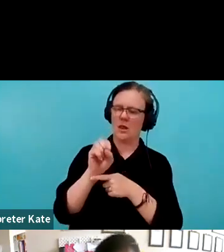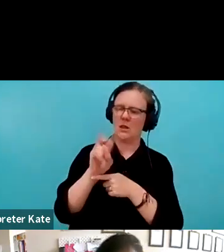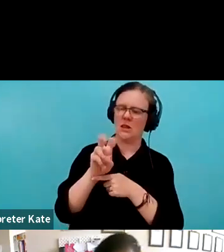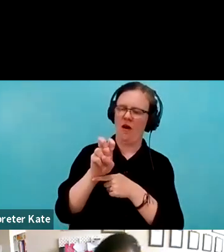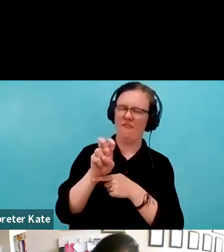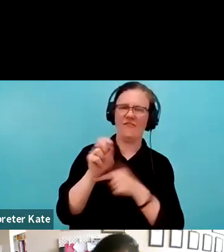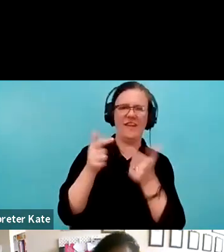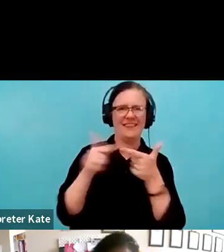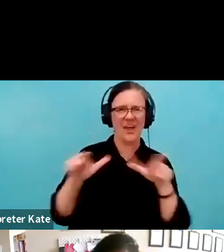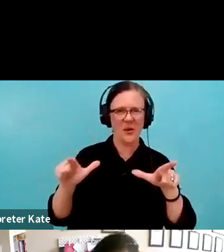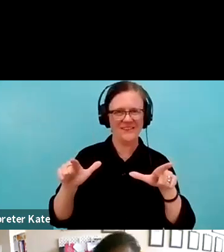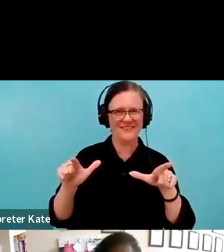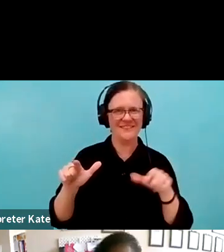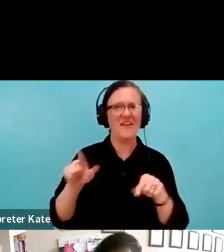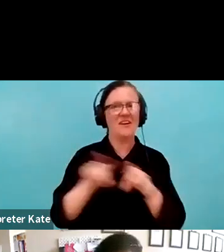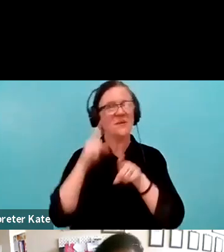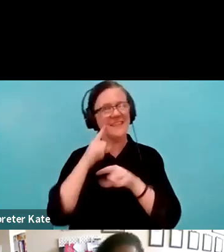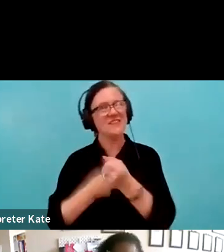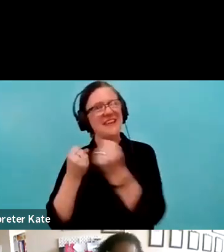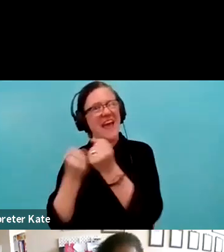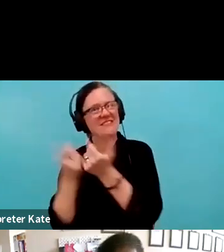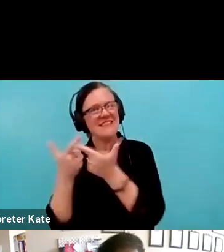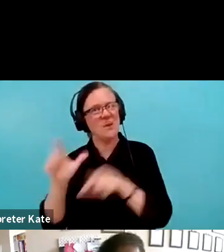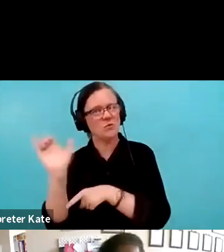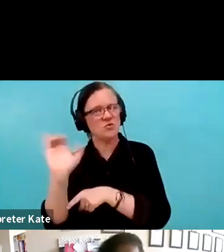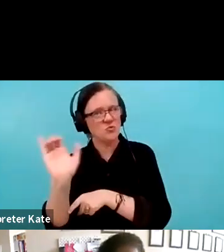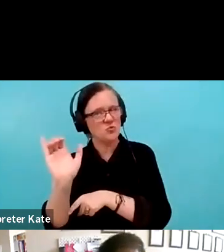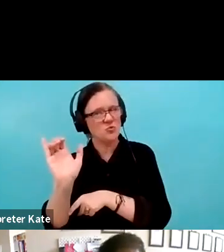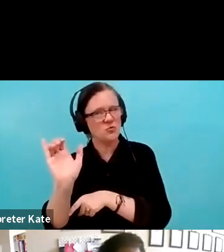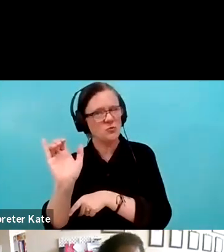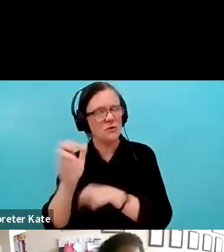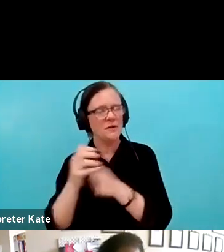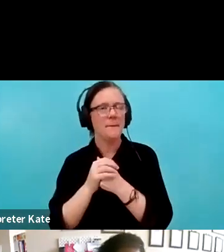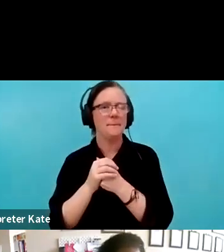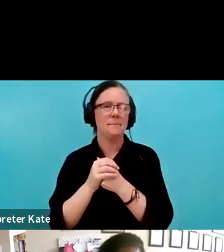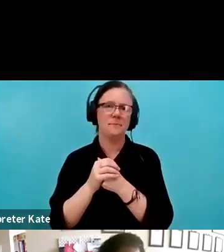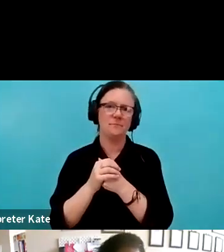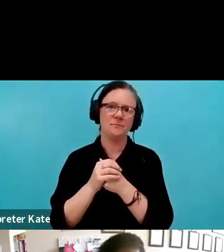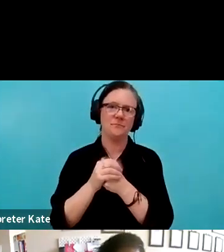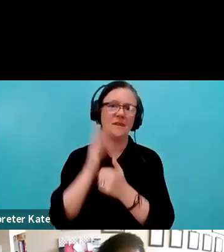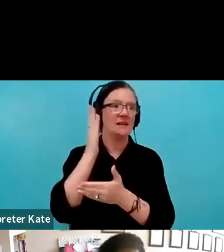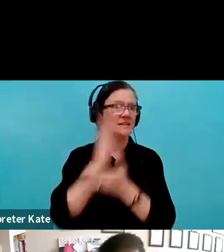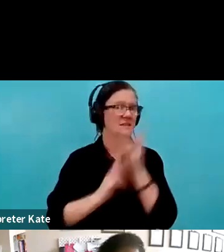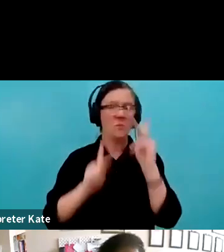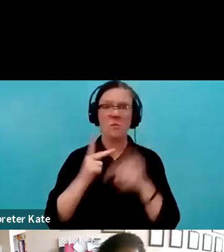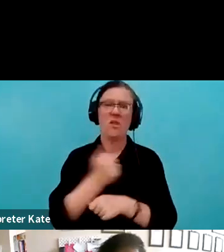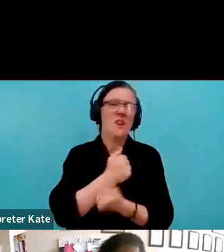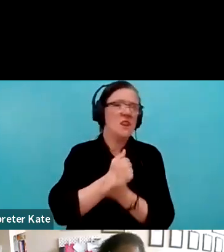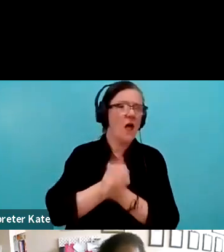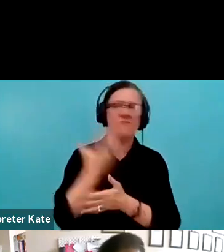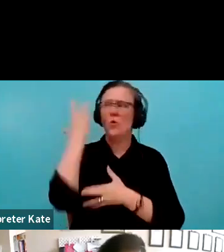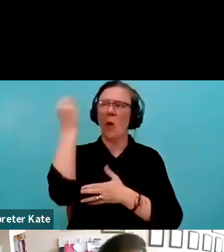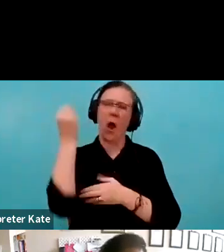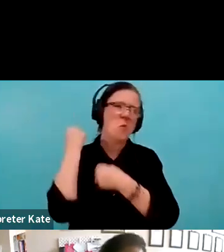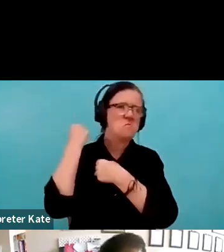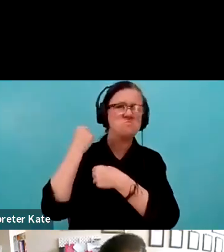like a advocacy language type thing, because, you know, some people like to be out there in protest.